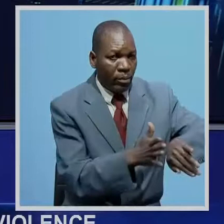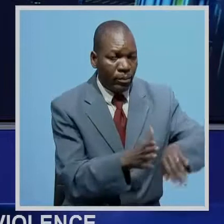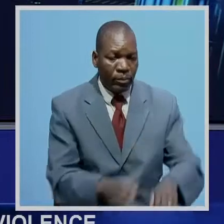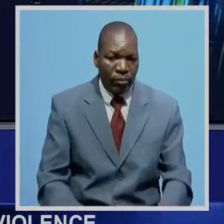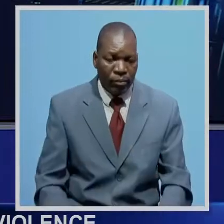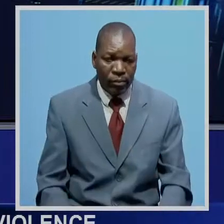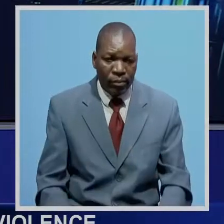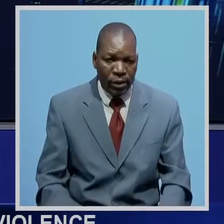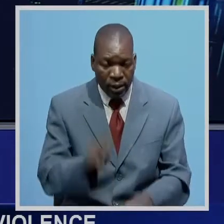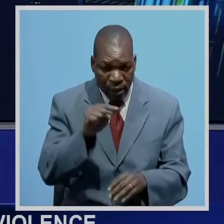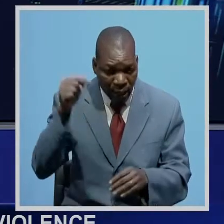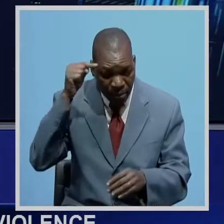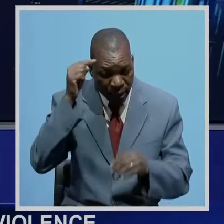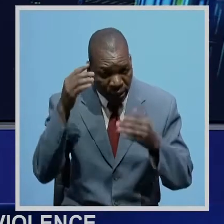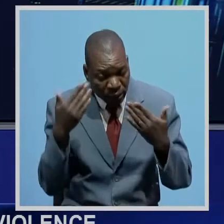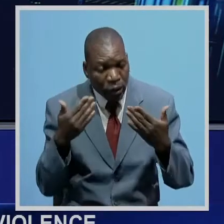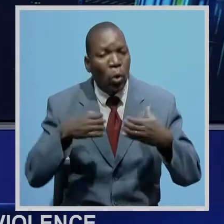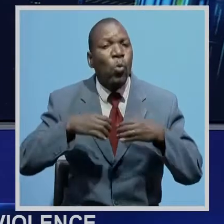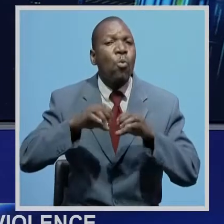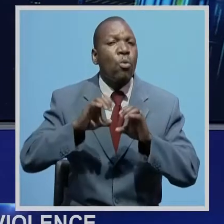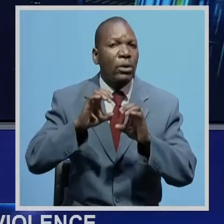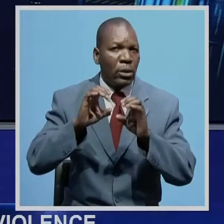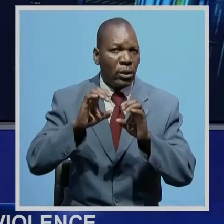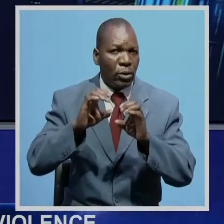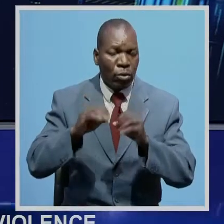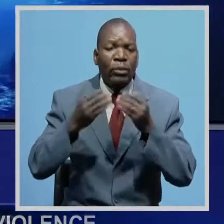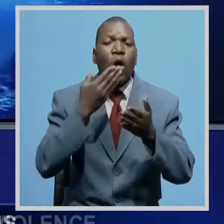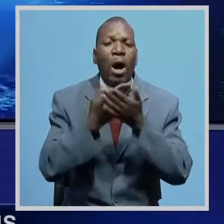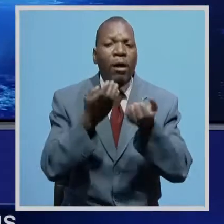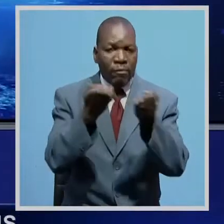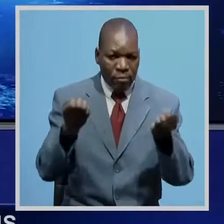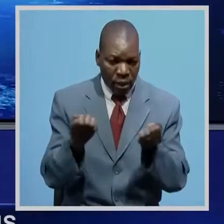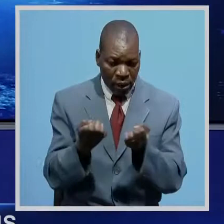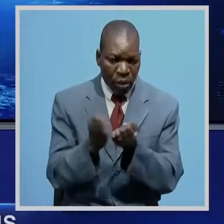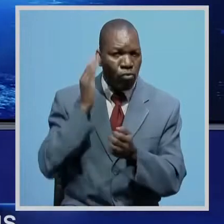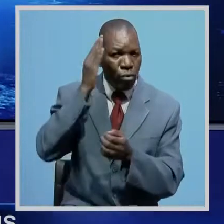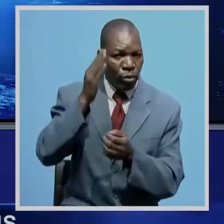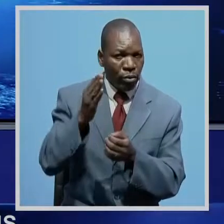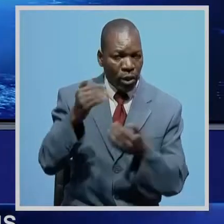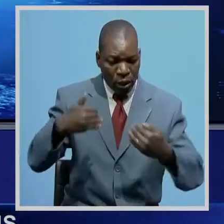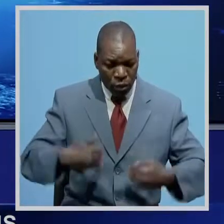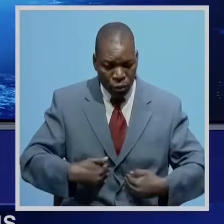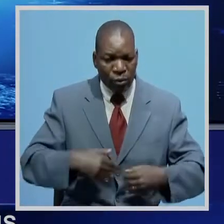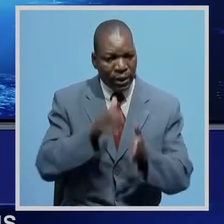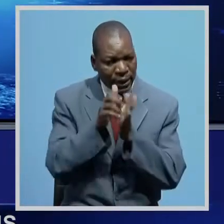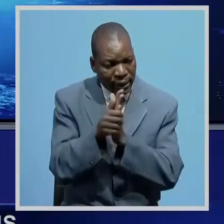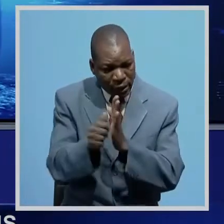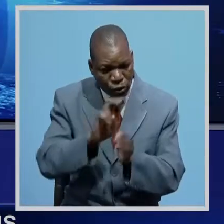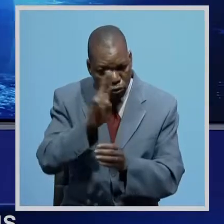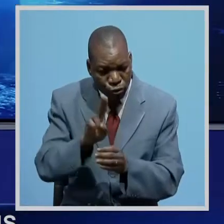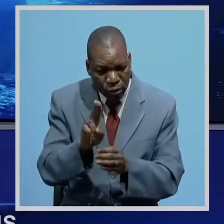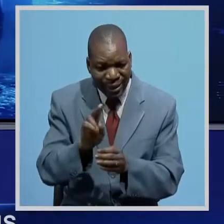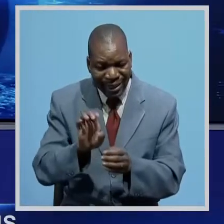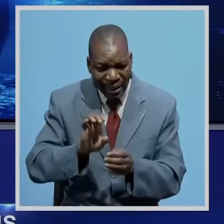Government says it will continue to provide a conducive environment for youths to utilize their skills in various sectors